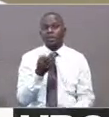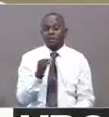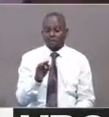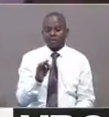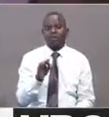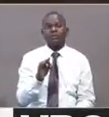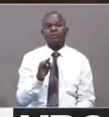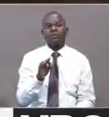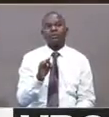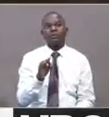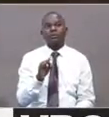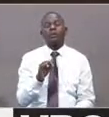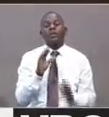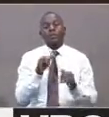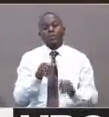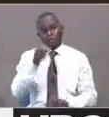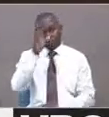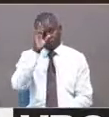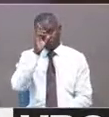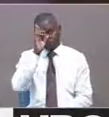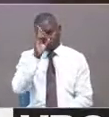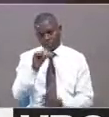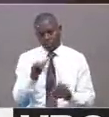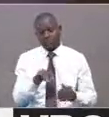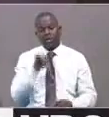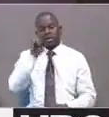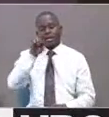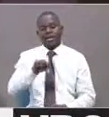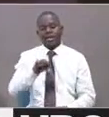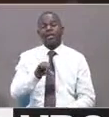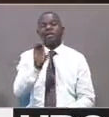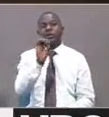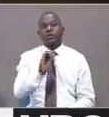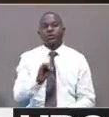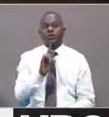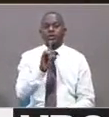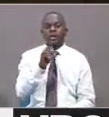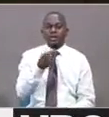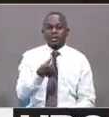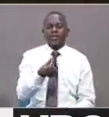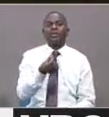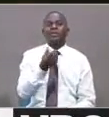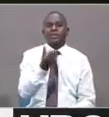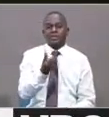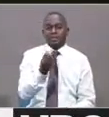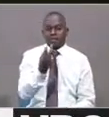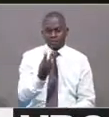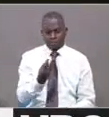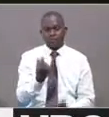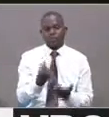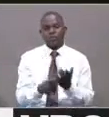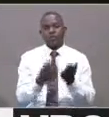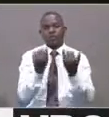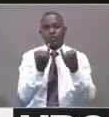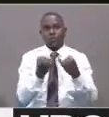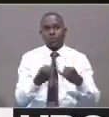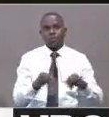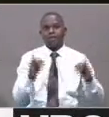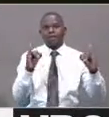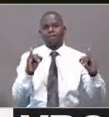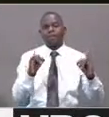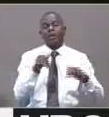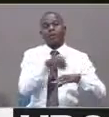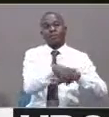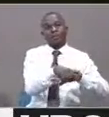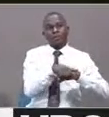free? It should be remembered, by 9th October 1962, Uganda got her independence from the